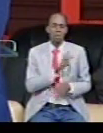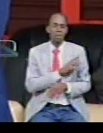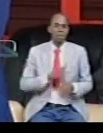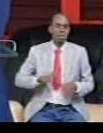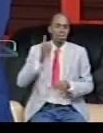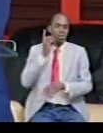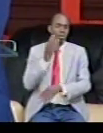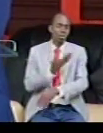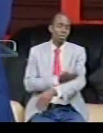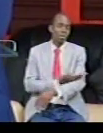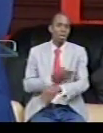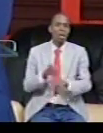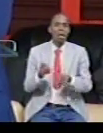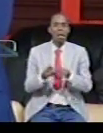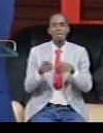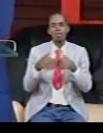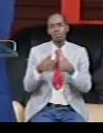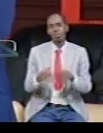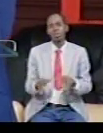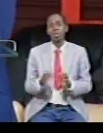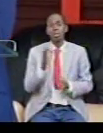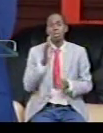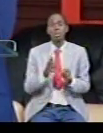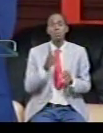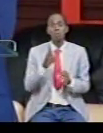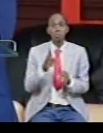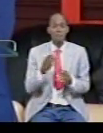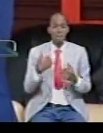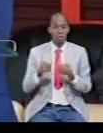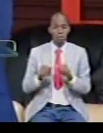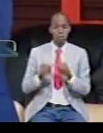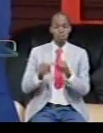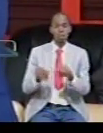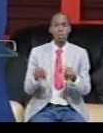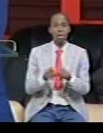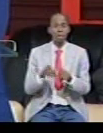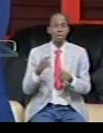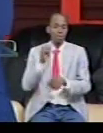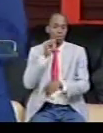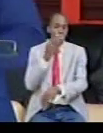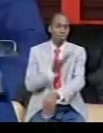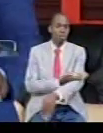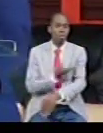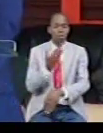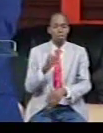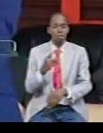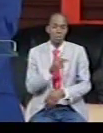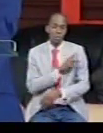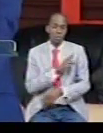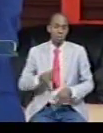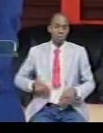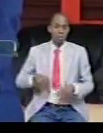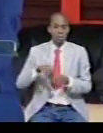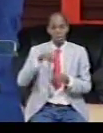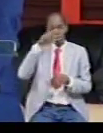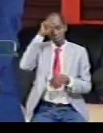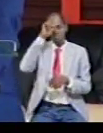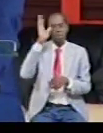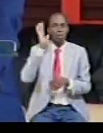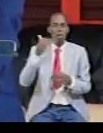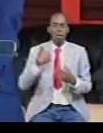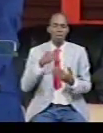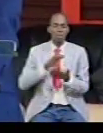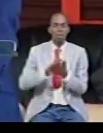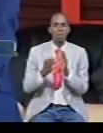he would have been an emperor, a king over Egypt. But he said,